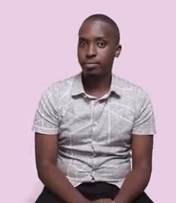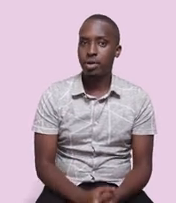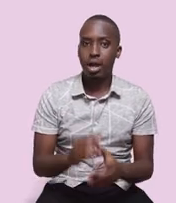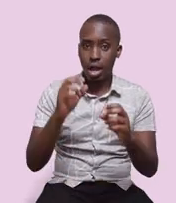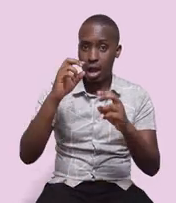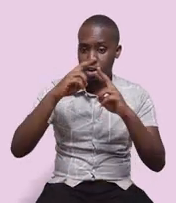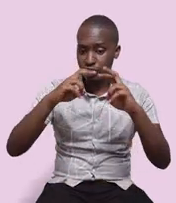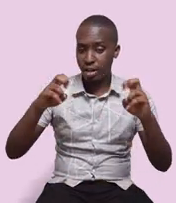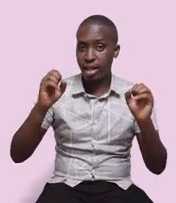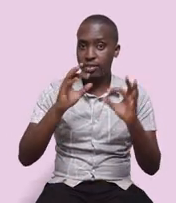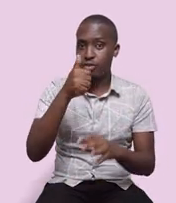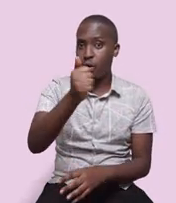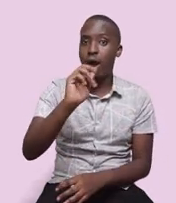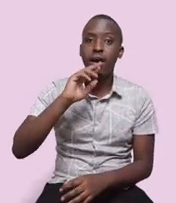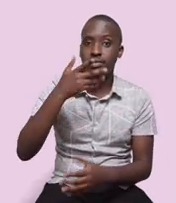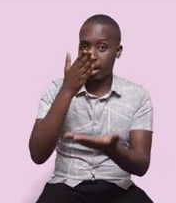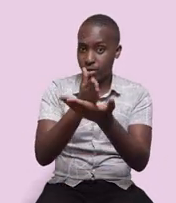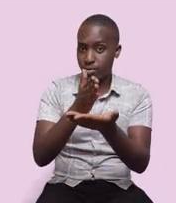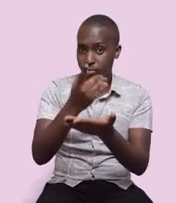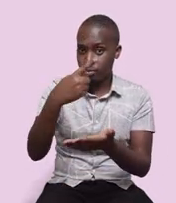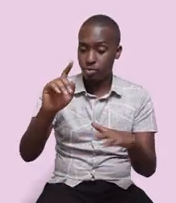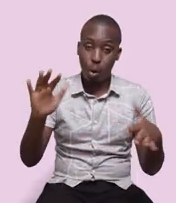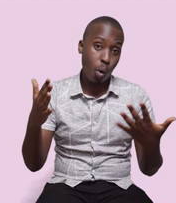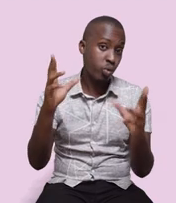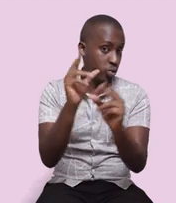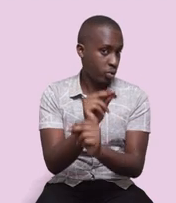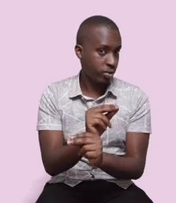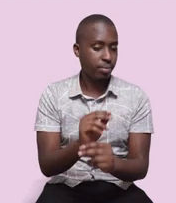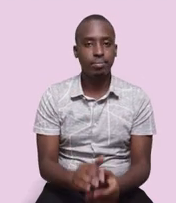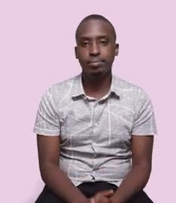Let's check if your answer is correct or not.